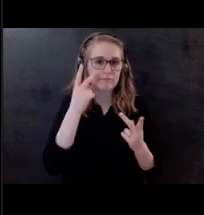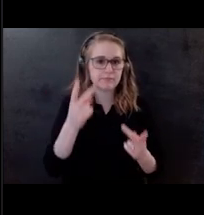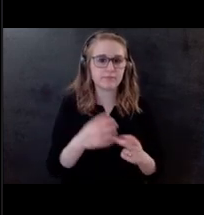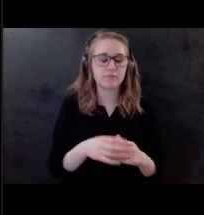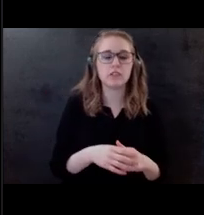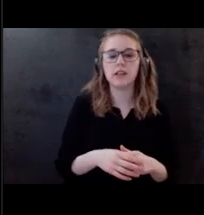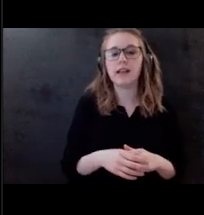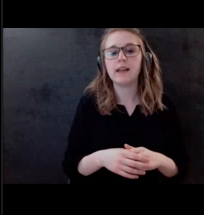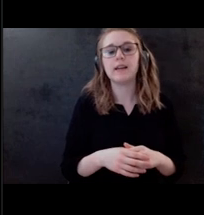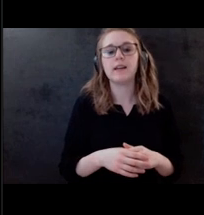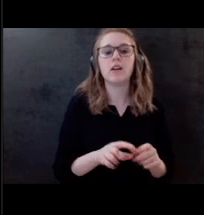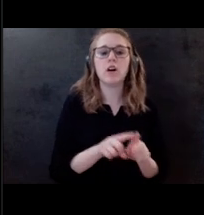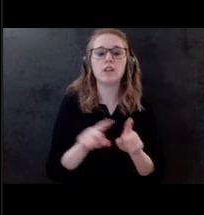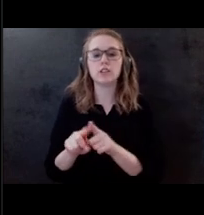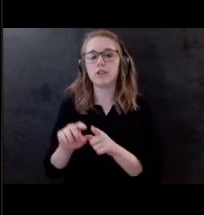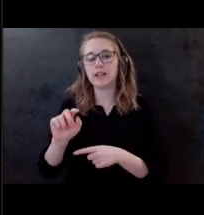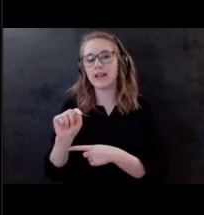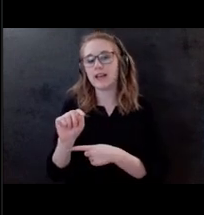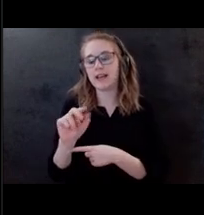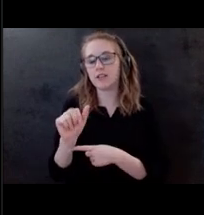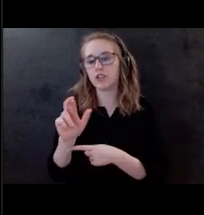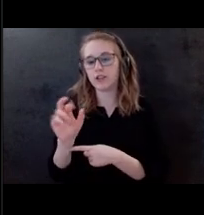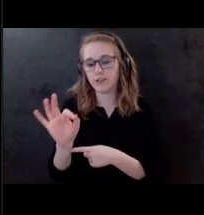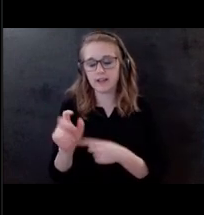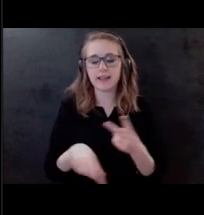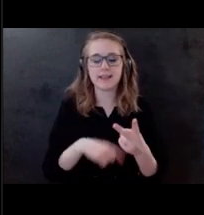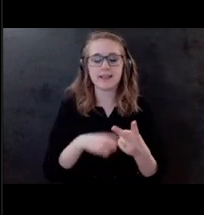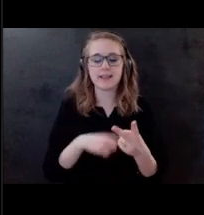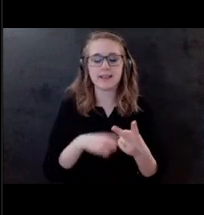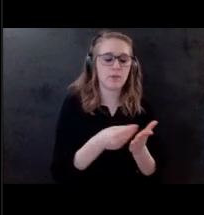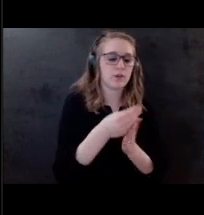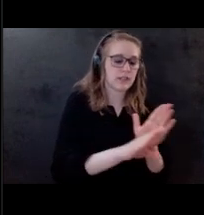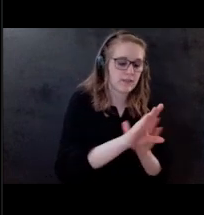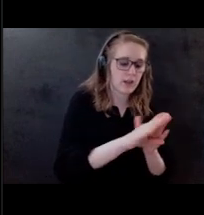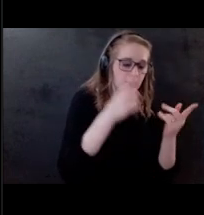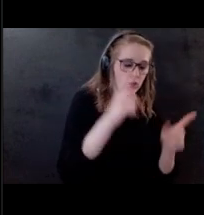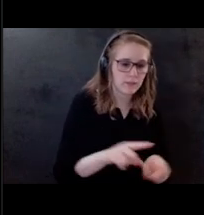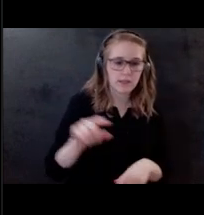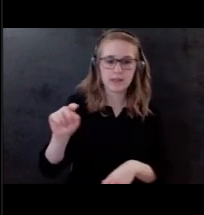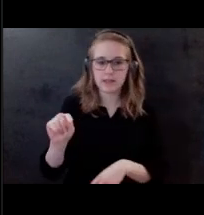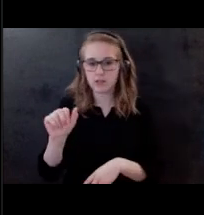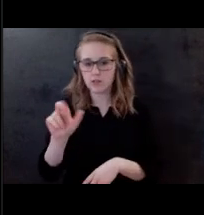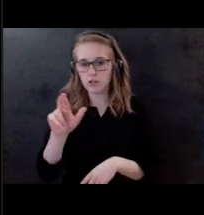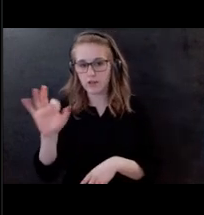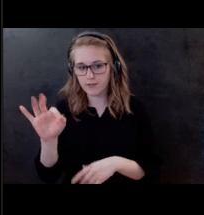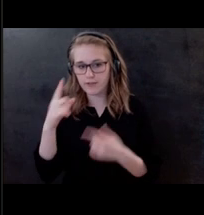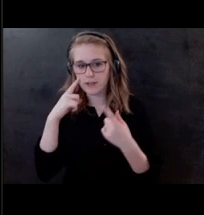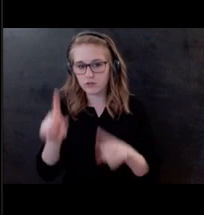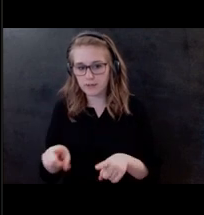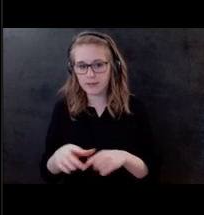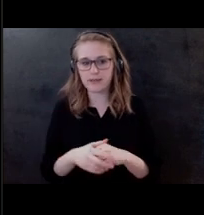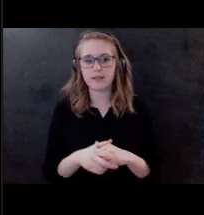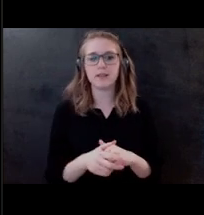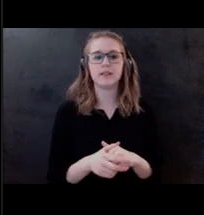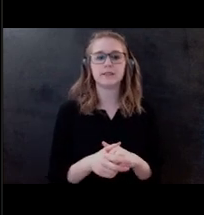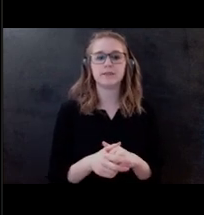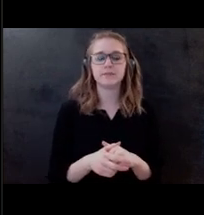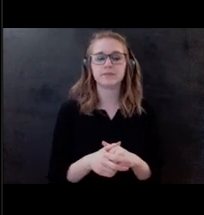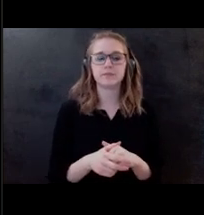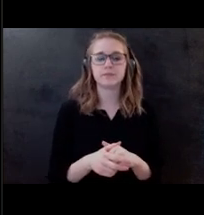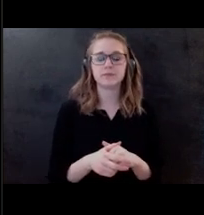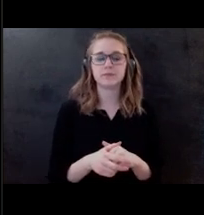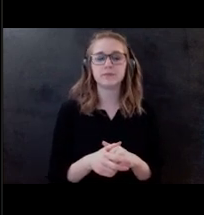In addition to the TRFA, so there's two. There's the purchase and development agreement, and then there's a TRFA agreement seeking financing of the TIF dollars. The